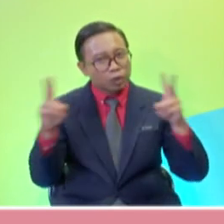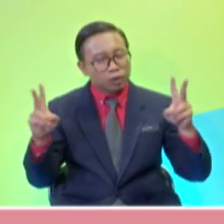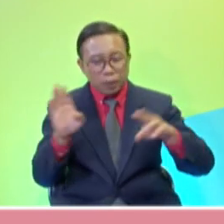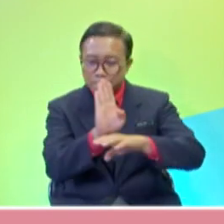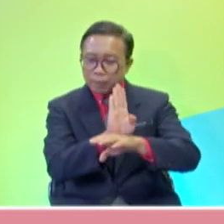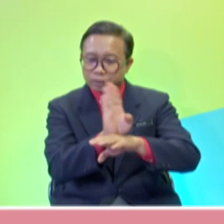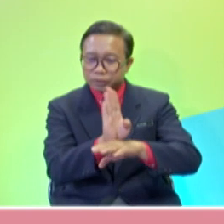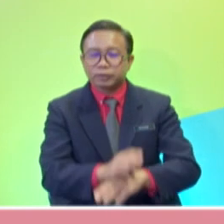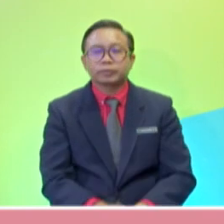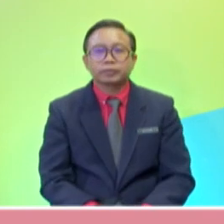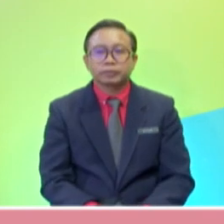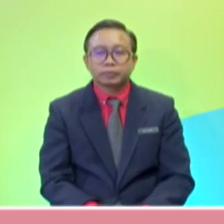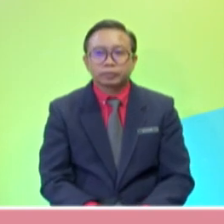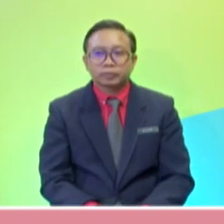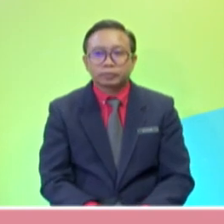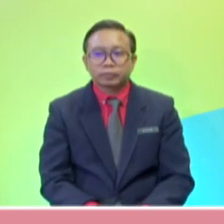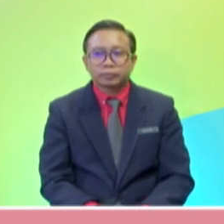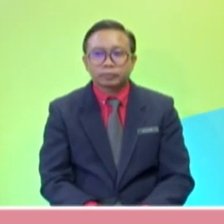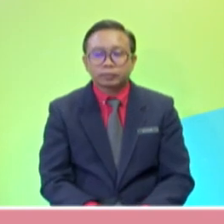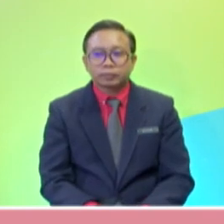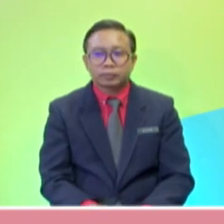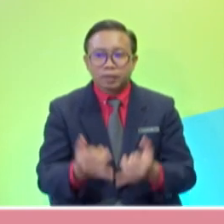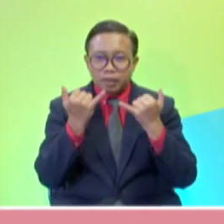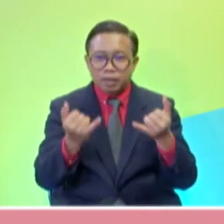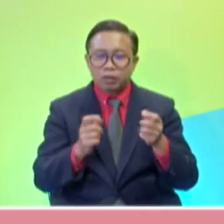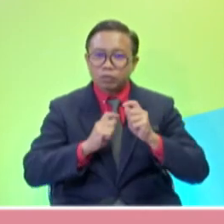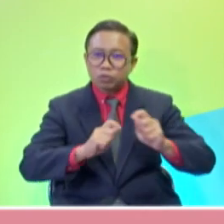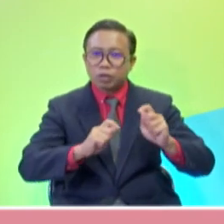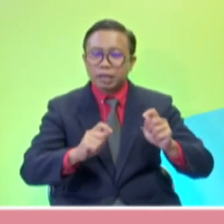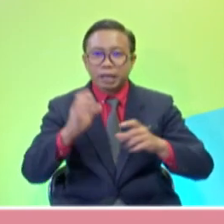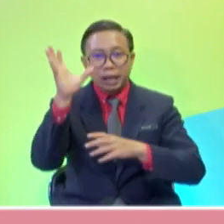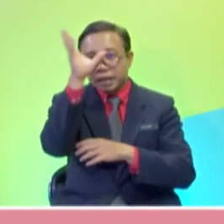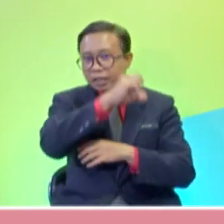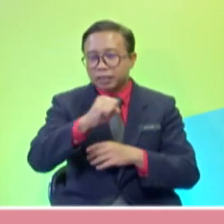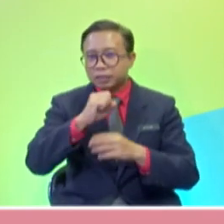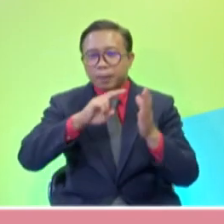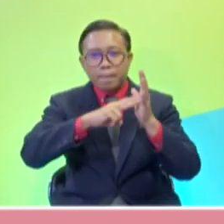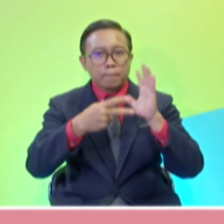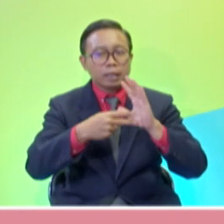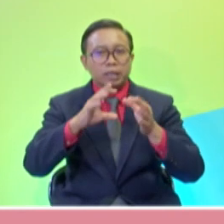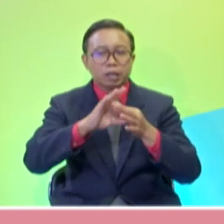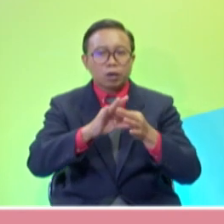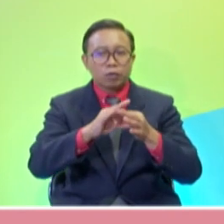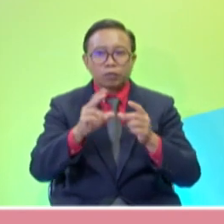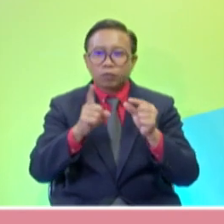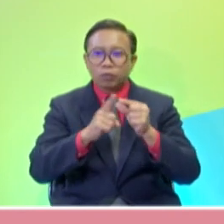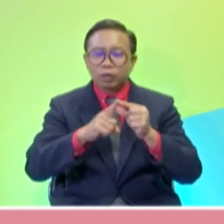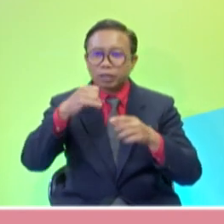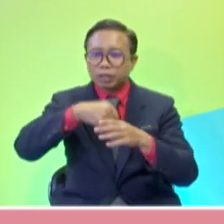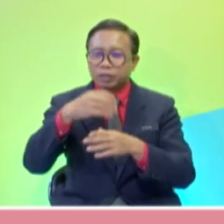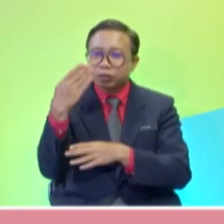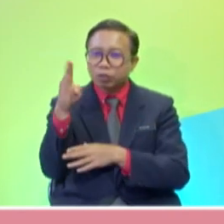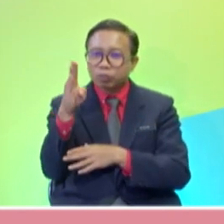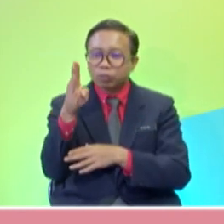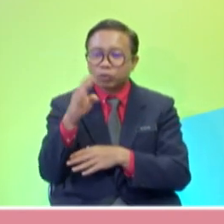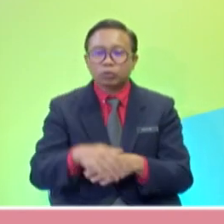busy. All right. Now try and guess the meaning of the words in blue or a